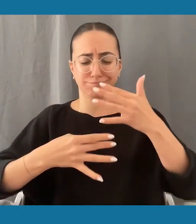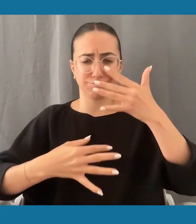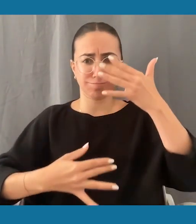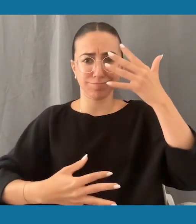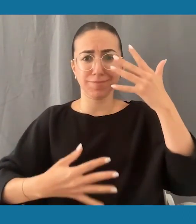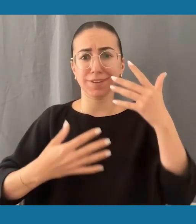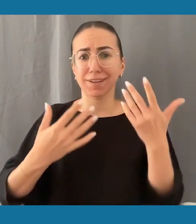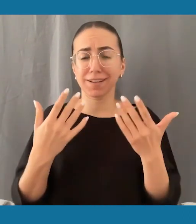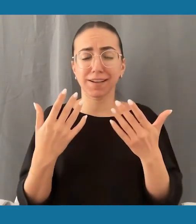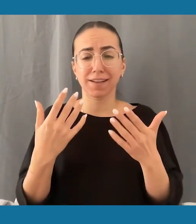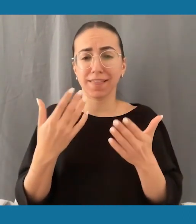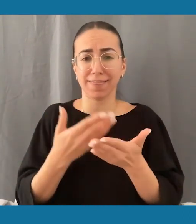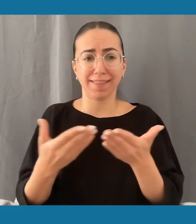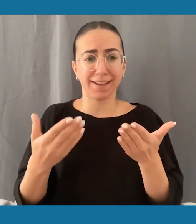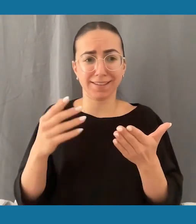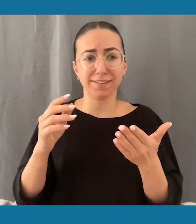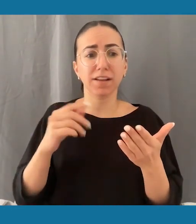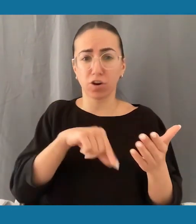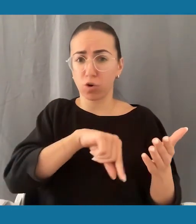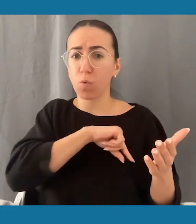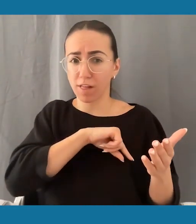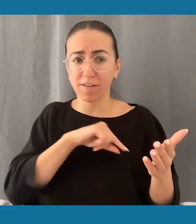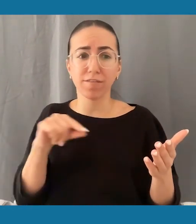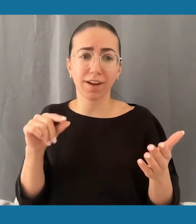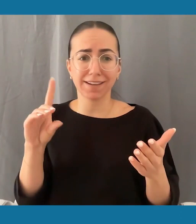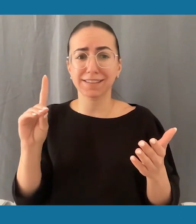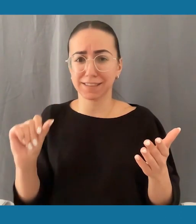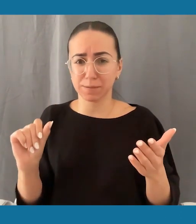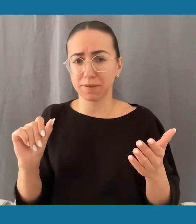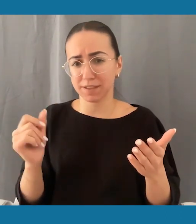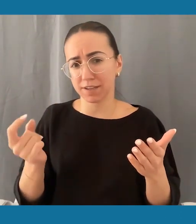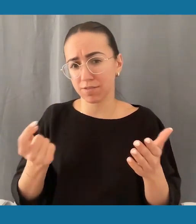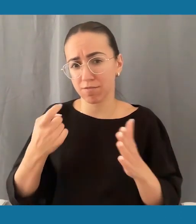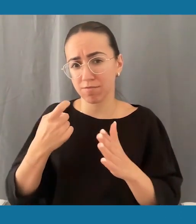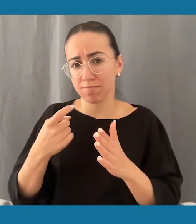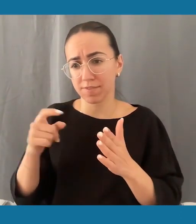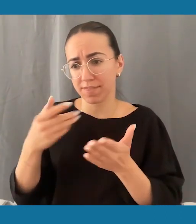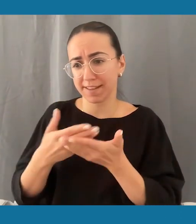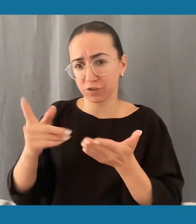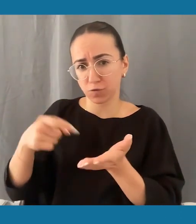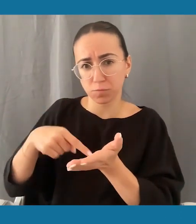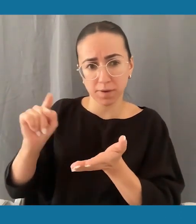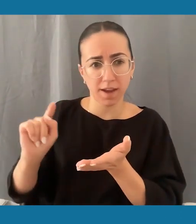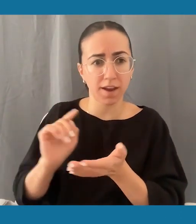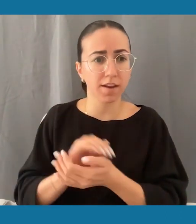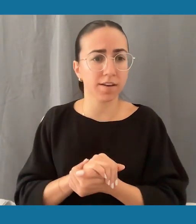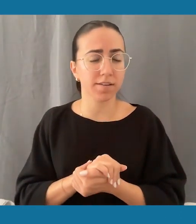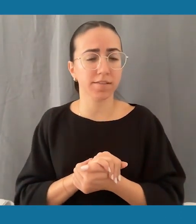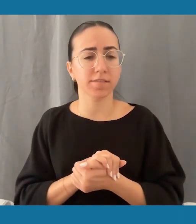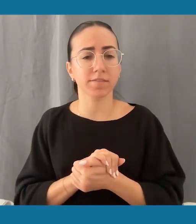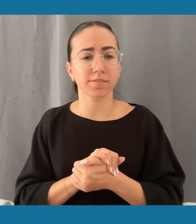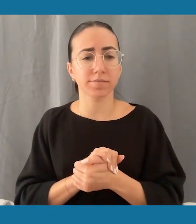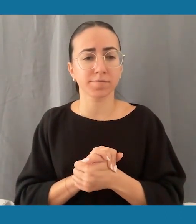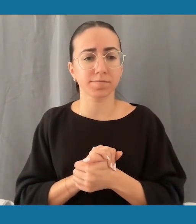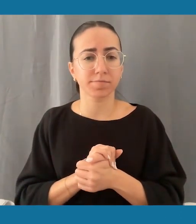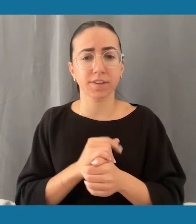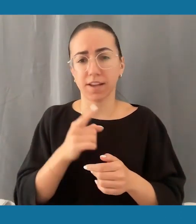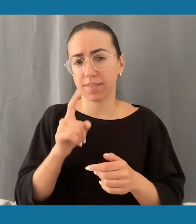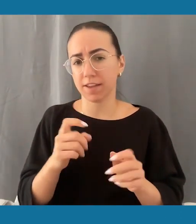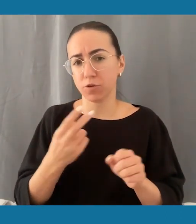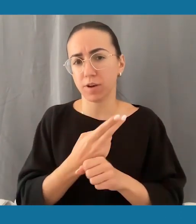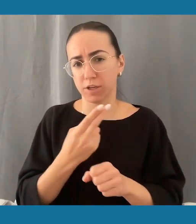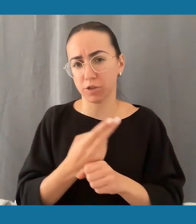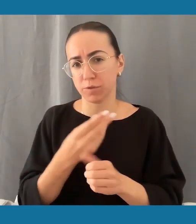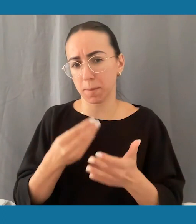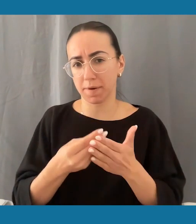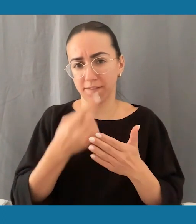disability expenses and would allow for a distribution in a qualified way for the use of the money, and which will be done